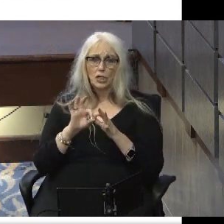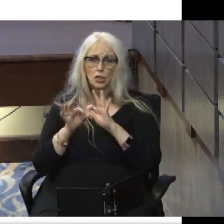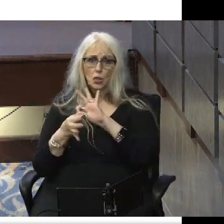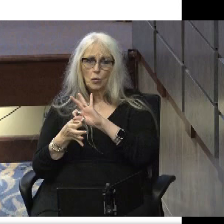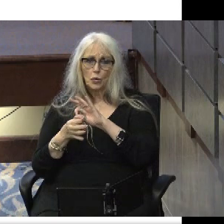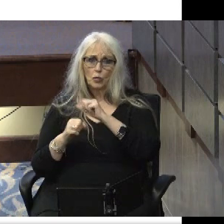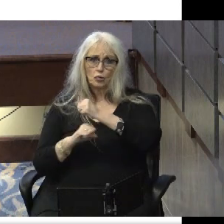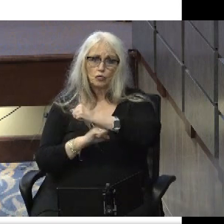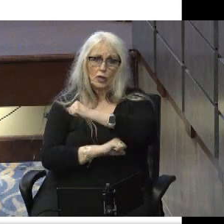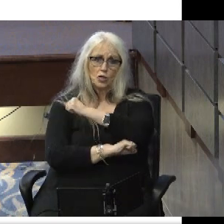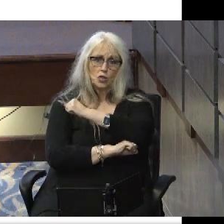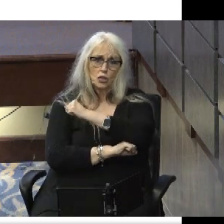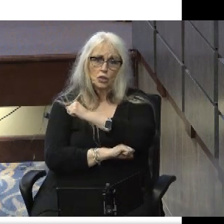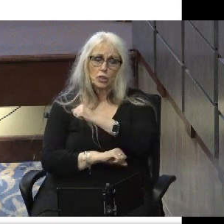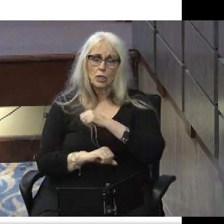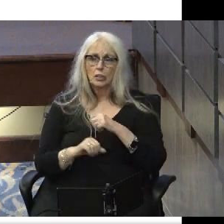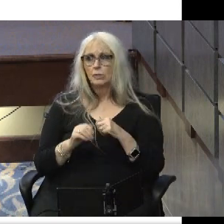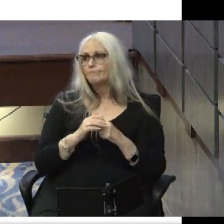structures. And